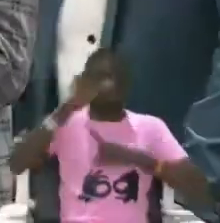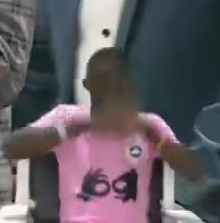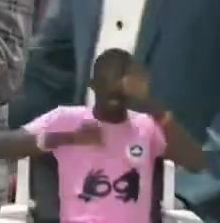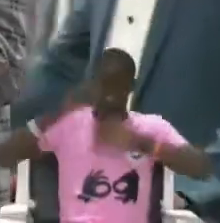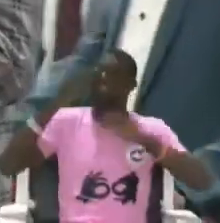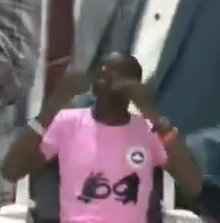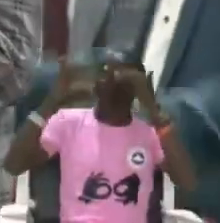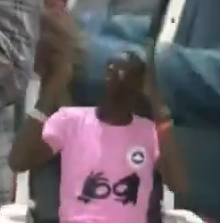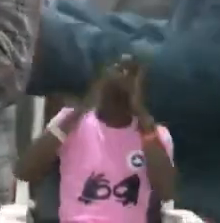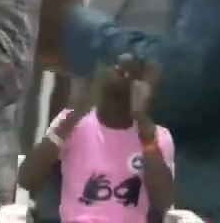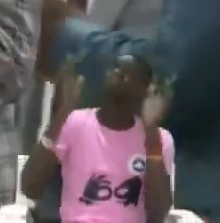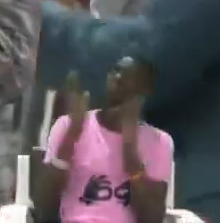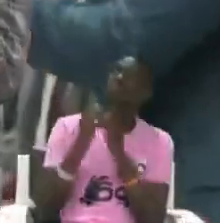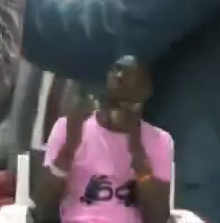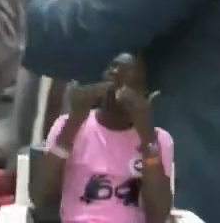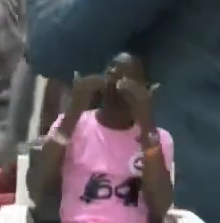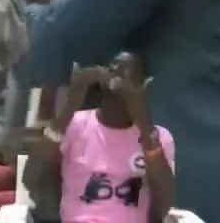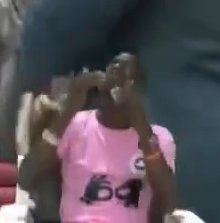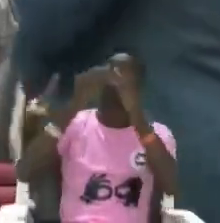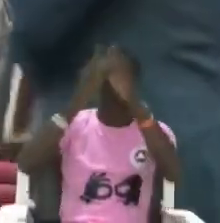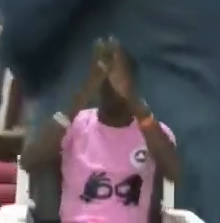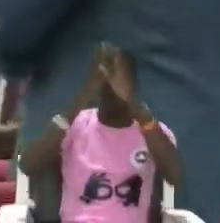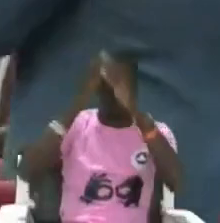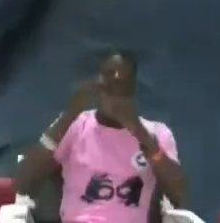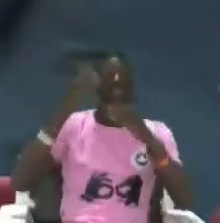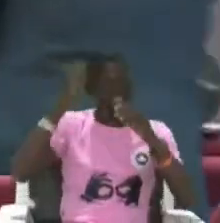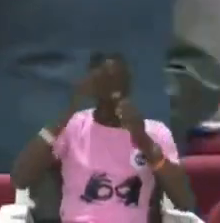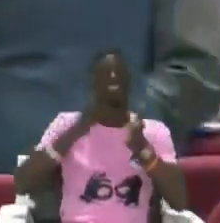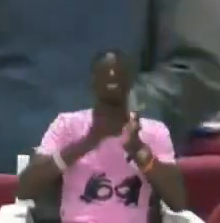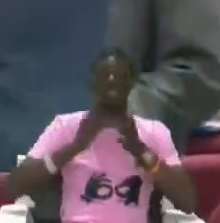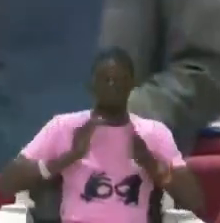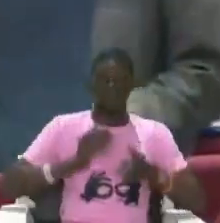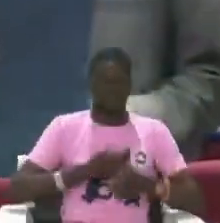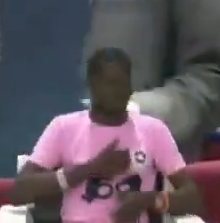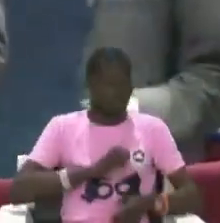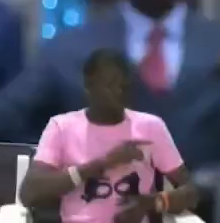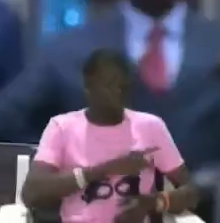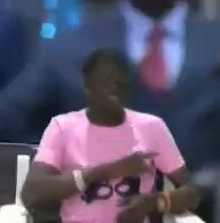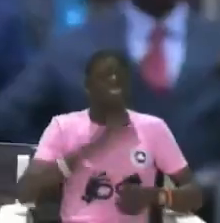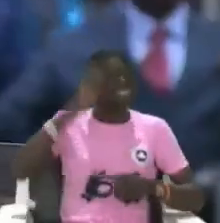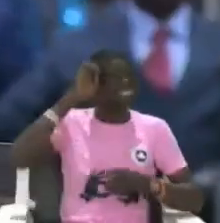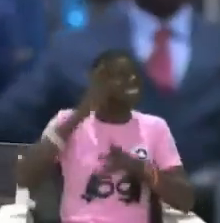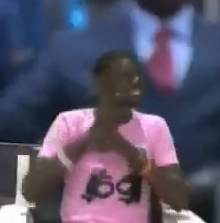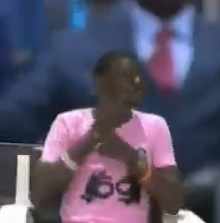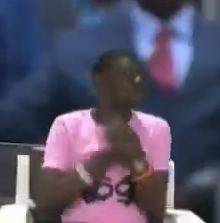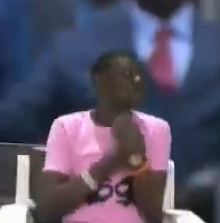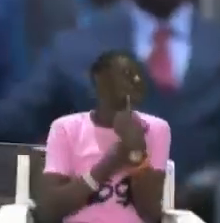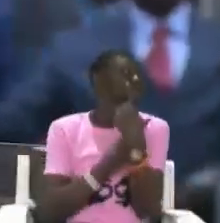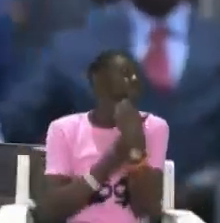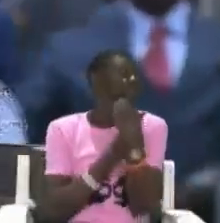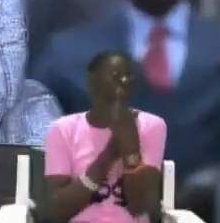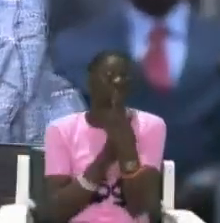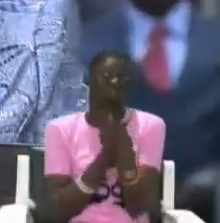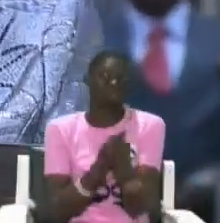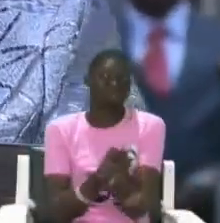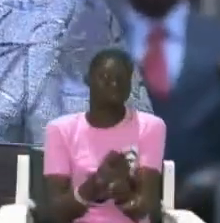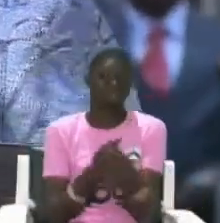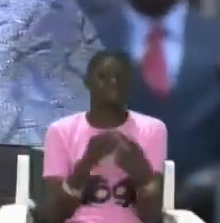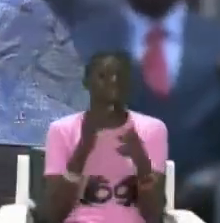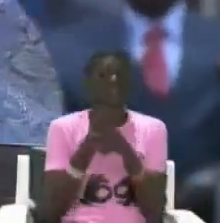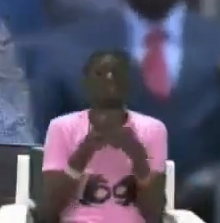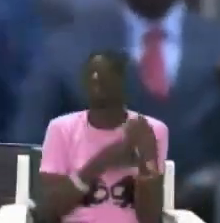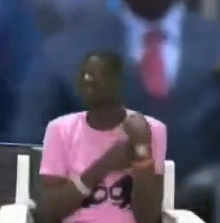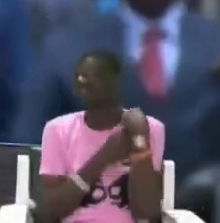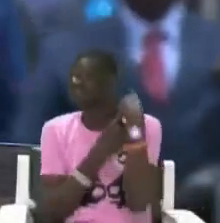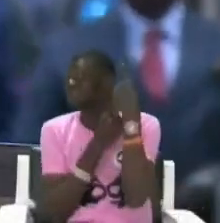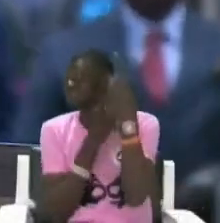He deserves our appreciation. He is the one that has been keeping us. He is the one that has been sustaining us. He is the one that has